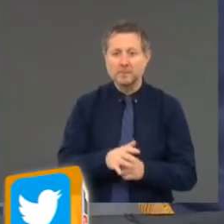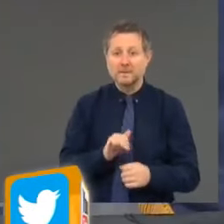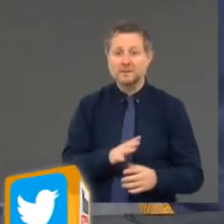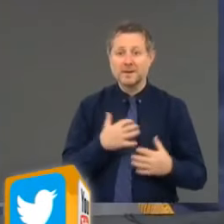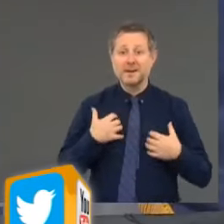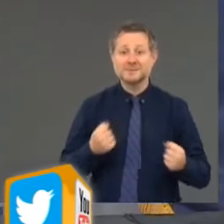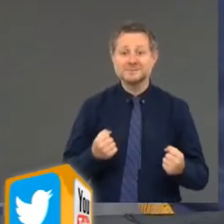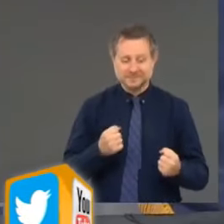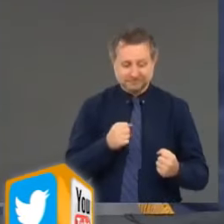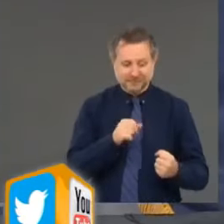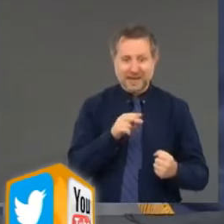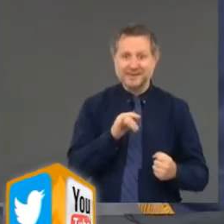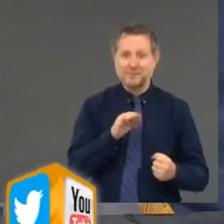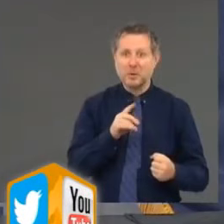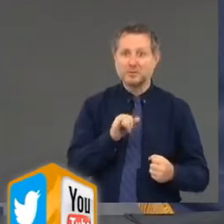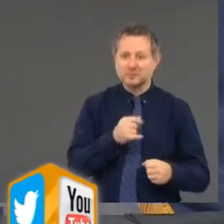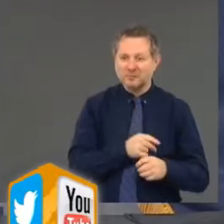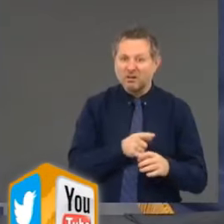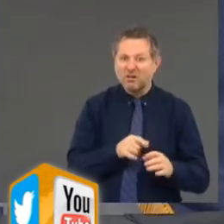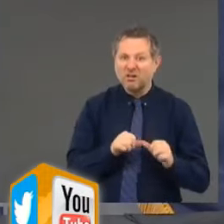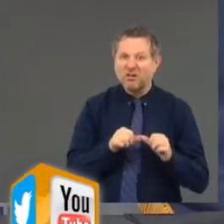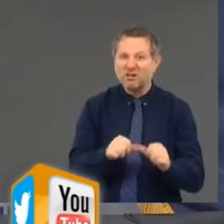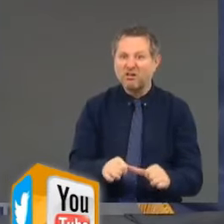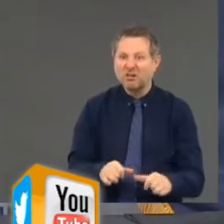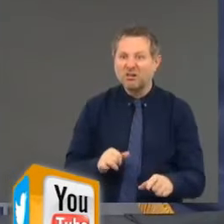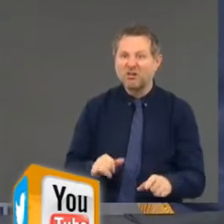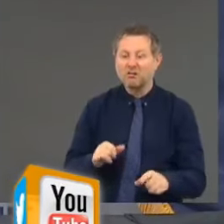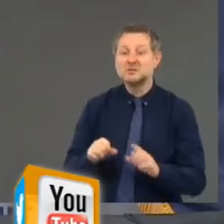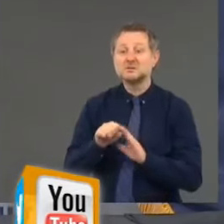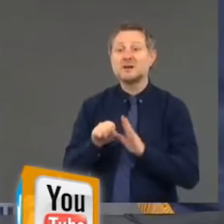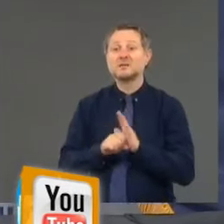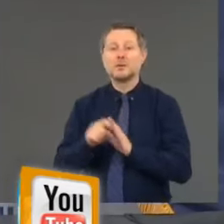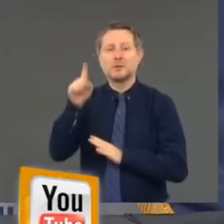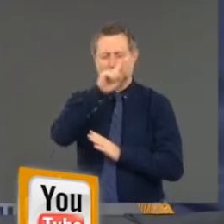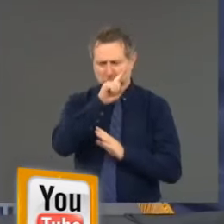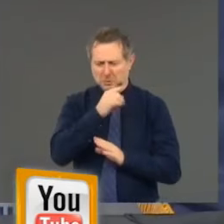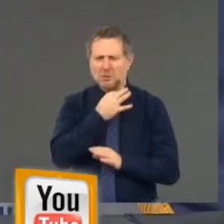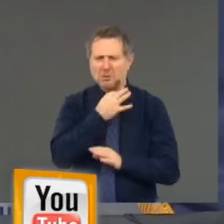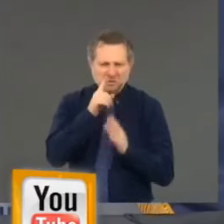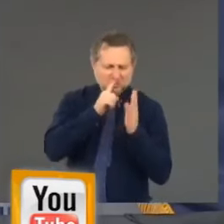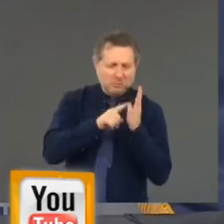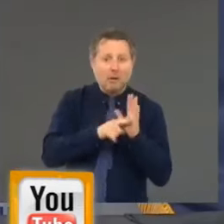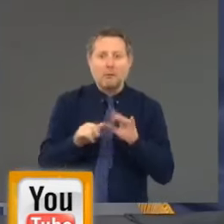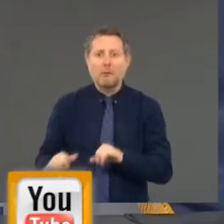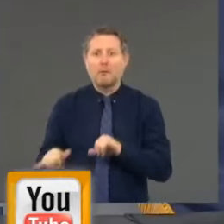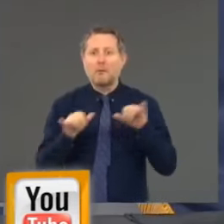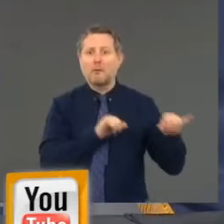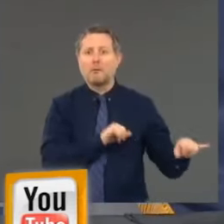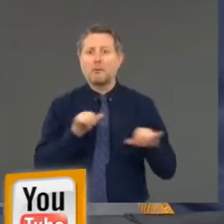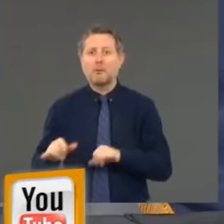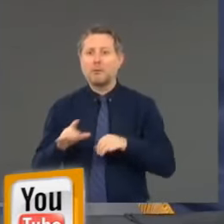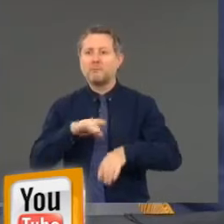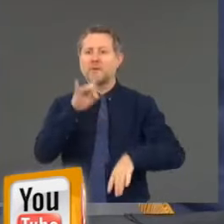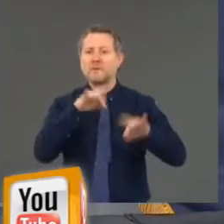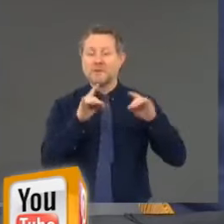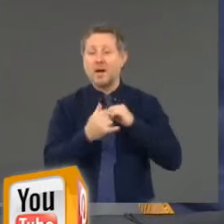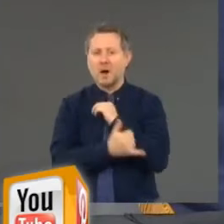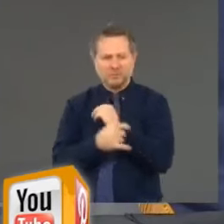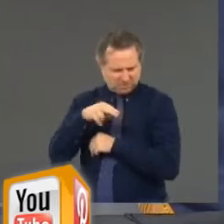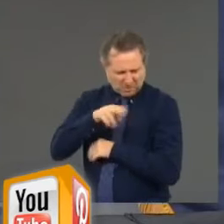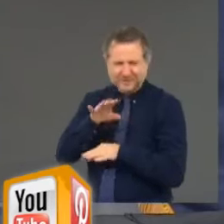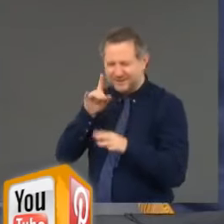states that look, the more states find cases. The more countries that look, the more countries find